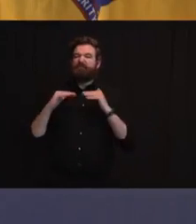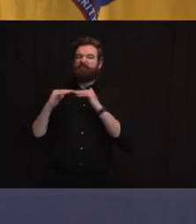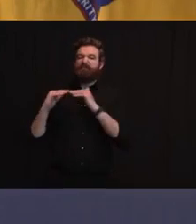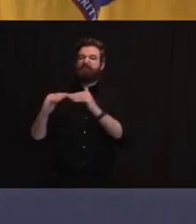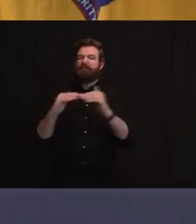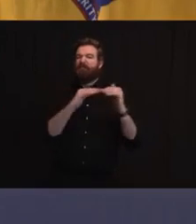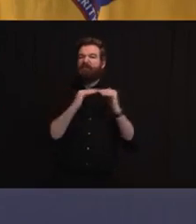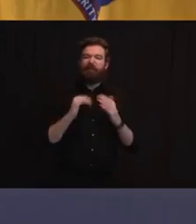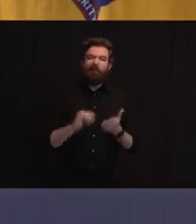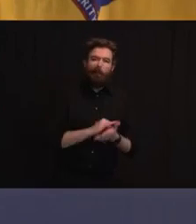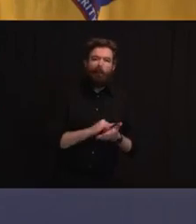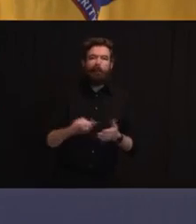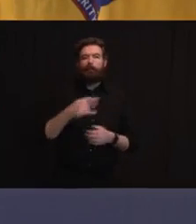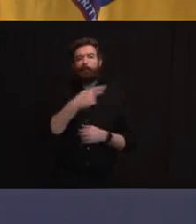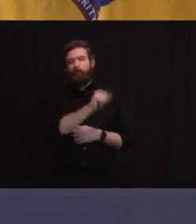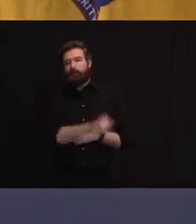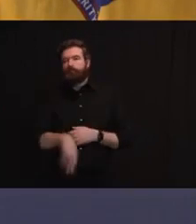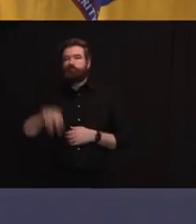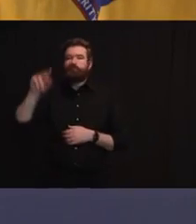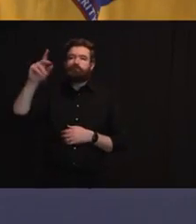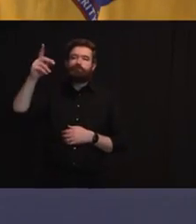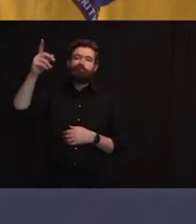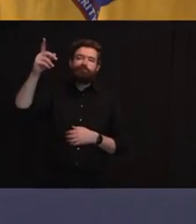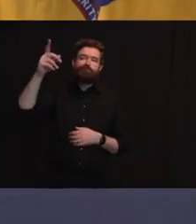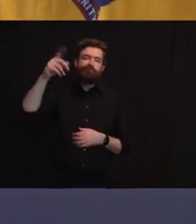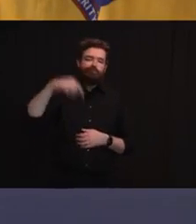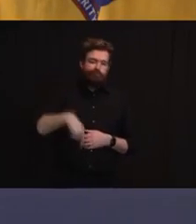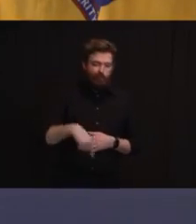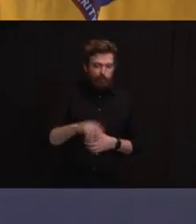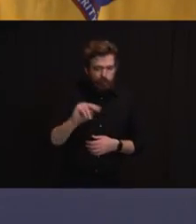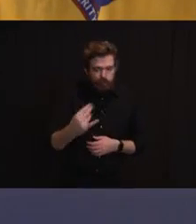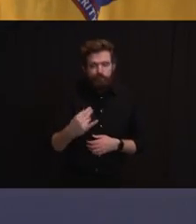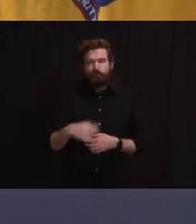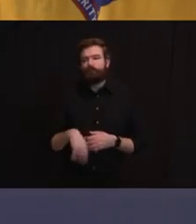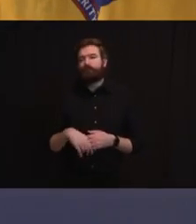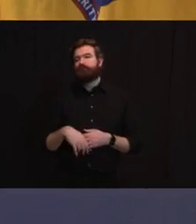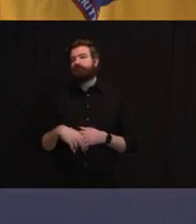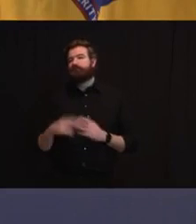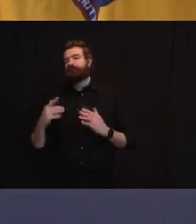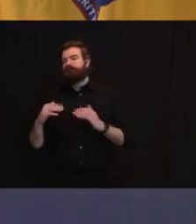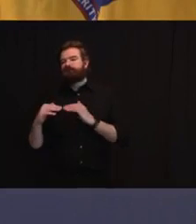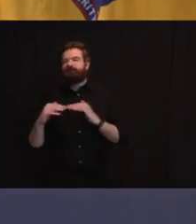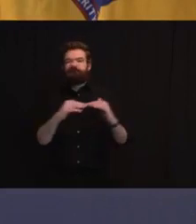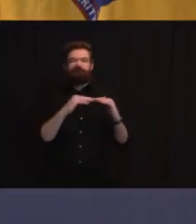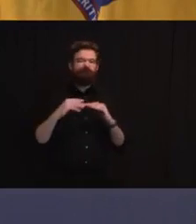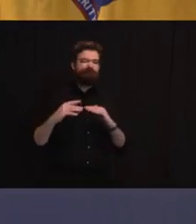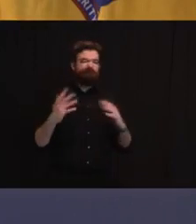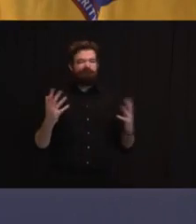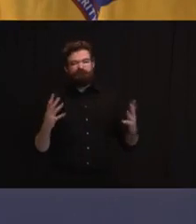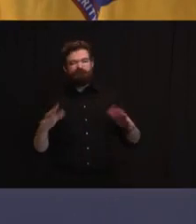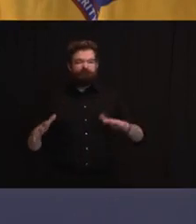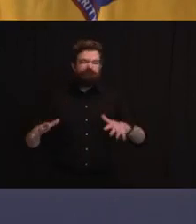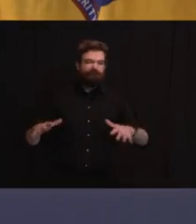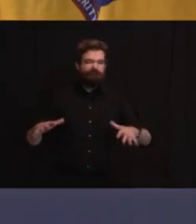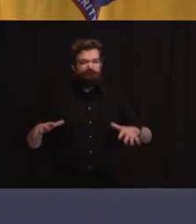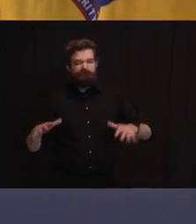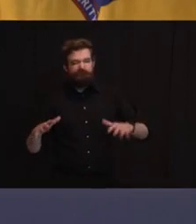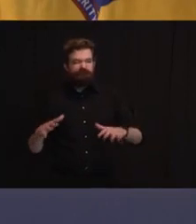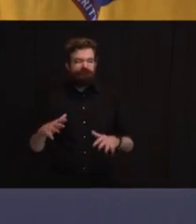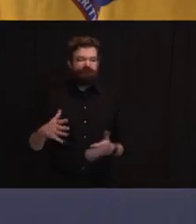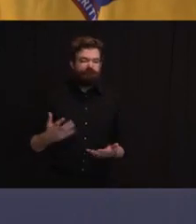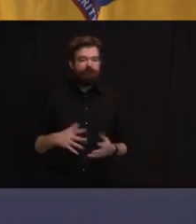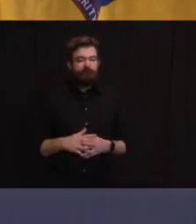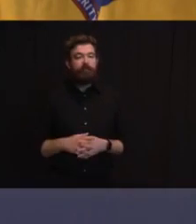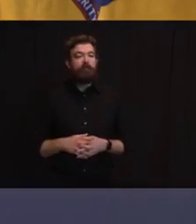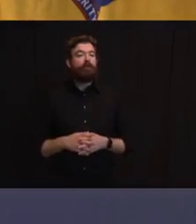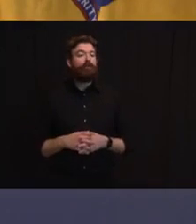The one piece, with science, data, facts, we're obsessed with that.